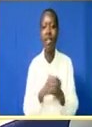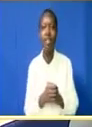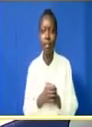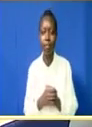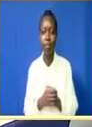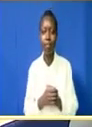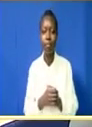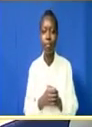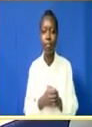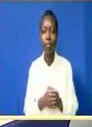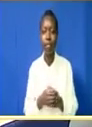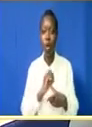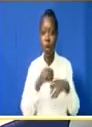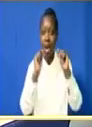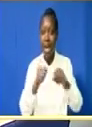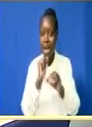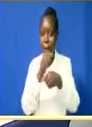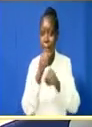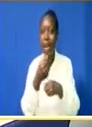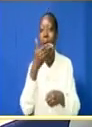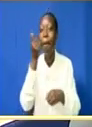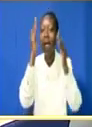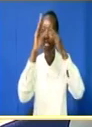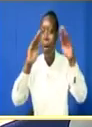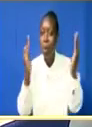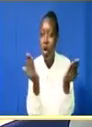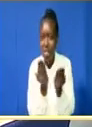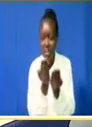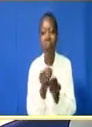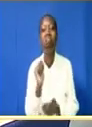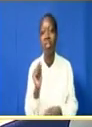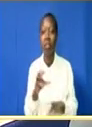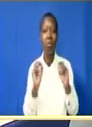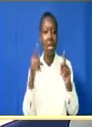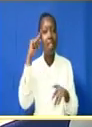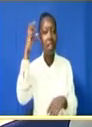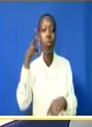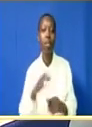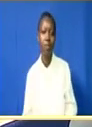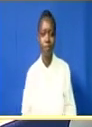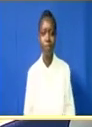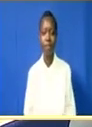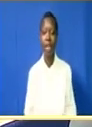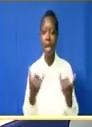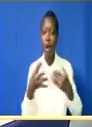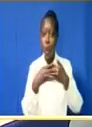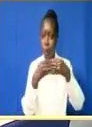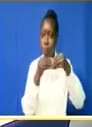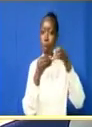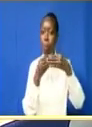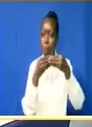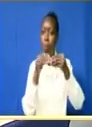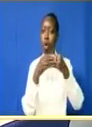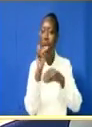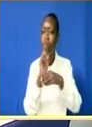reciprocate what you did. Well, let's see how it goes. Okay. Yeah. I'm looking forward to seeing it. So you modeled with it. Yes.